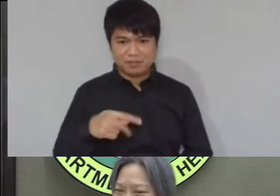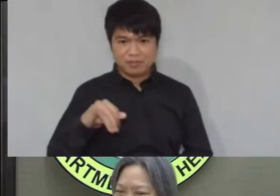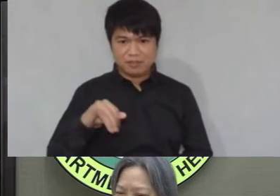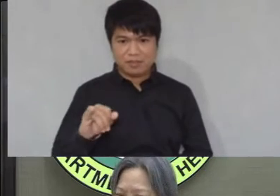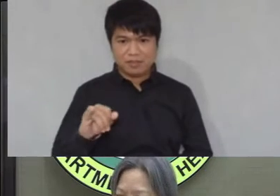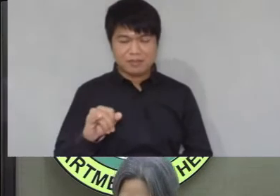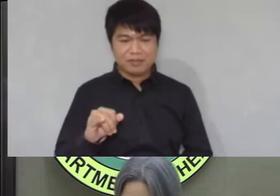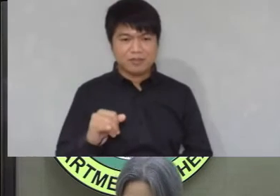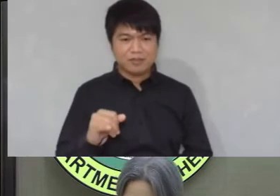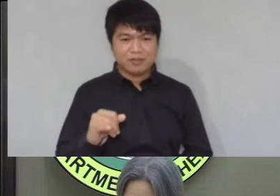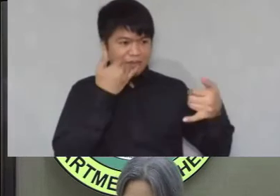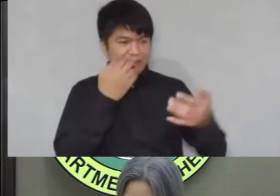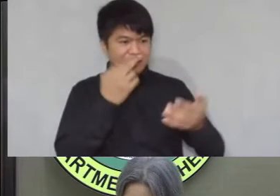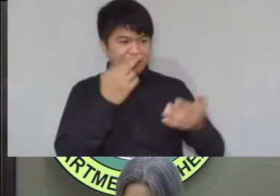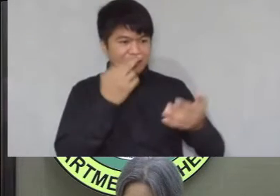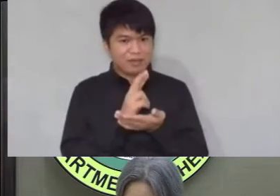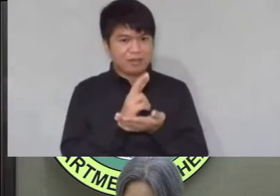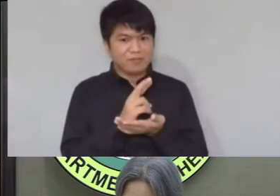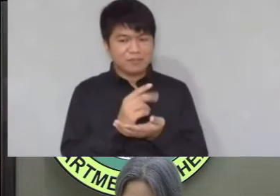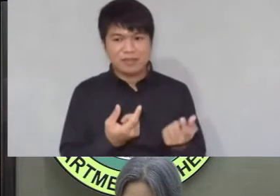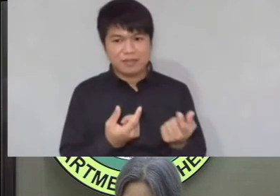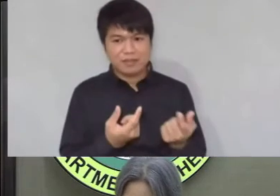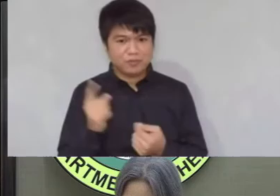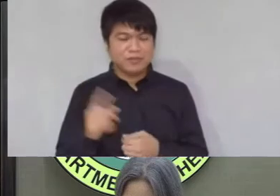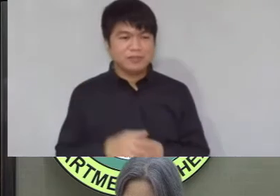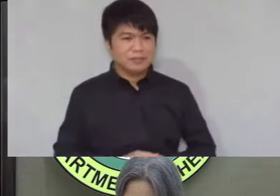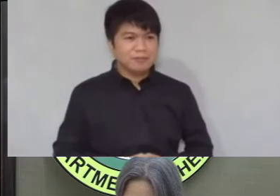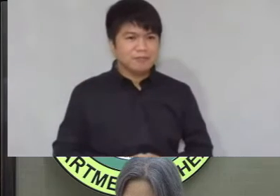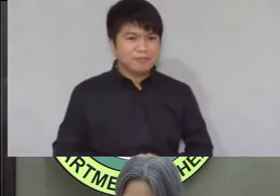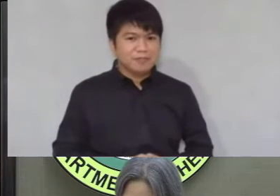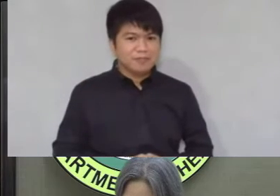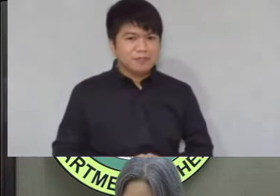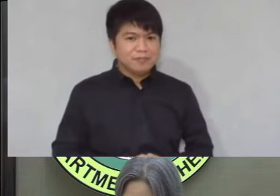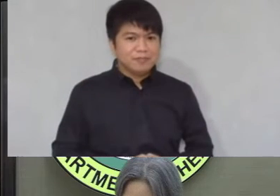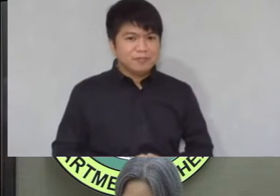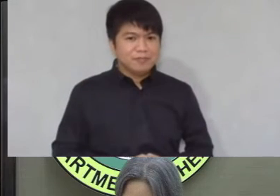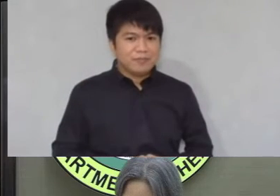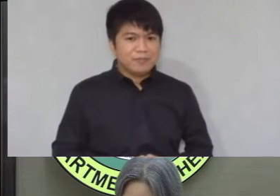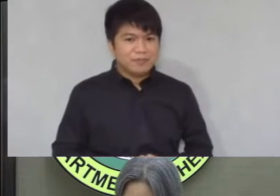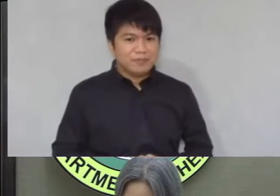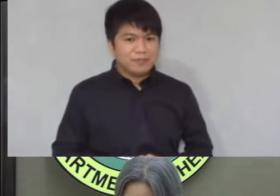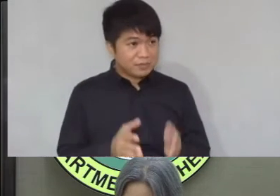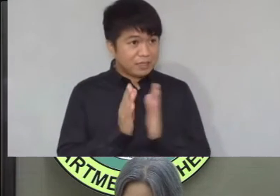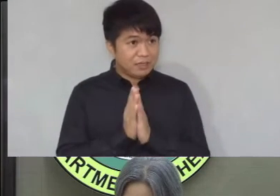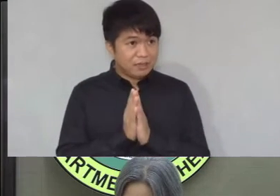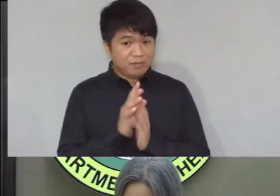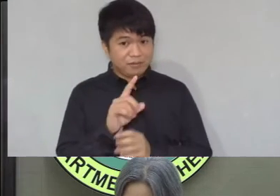from NKTI. They are practicing tele-rehab in the facility at this point. Let